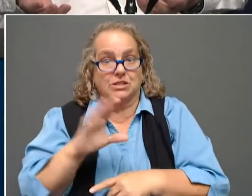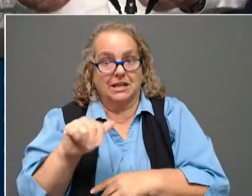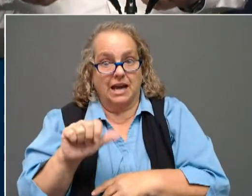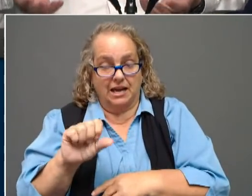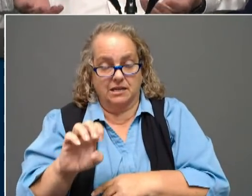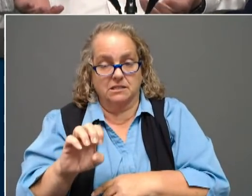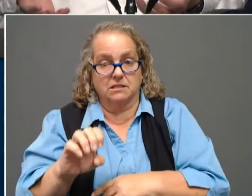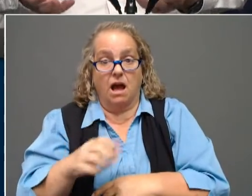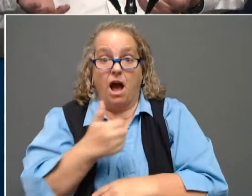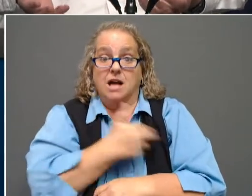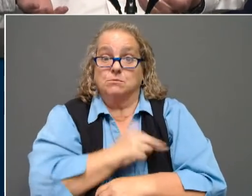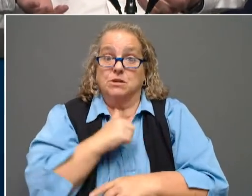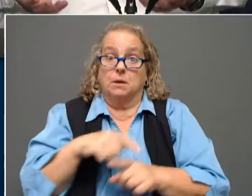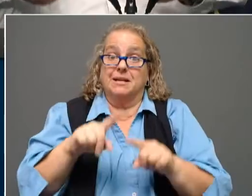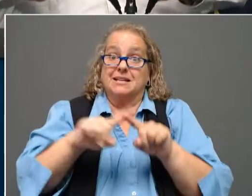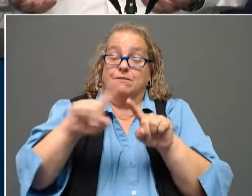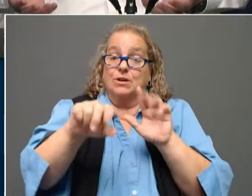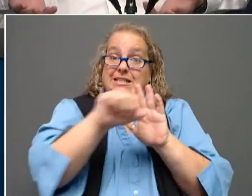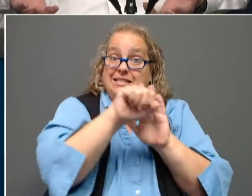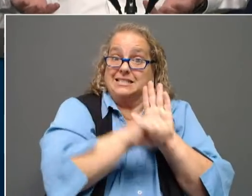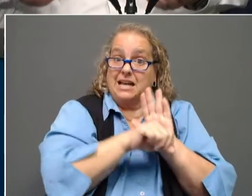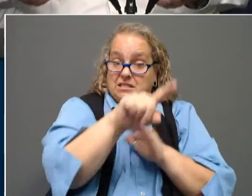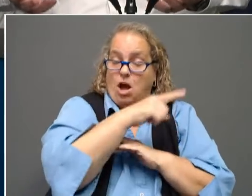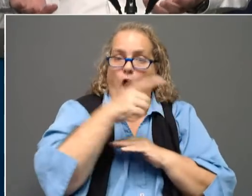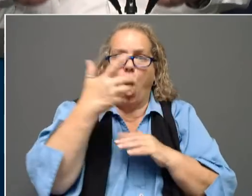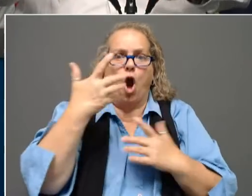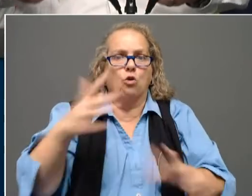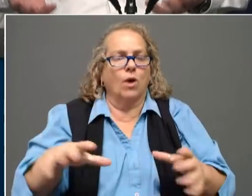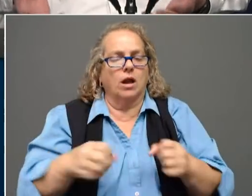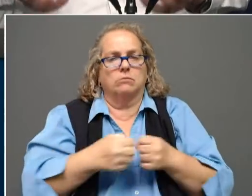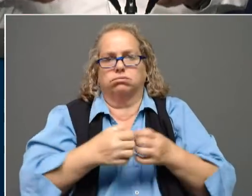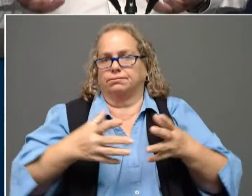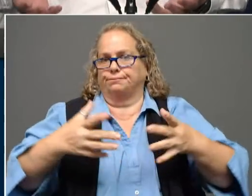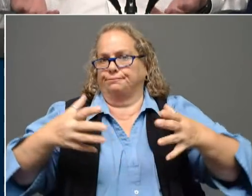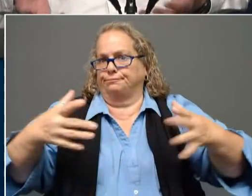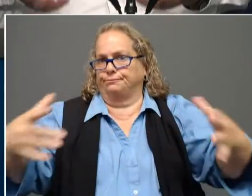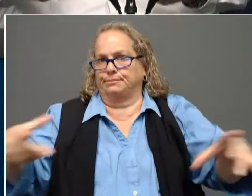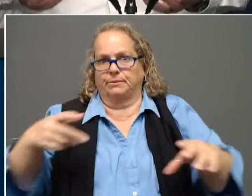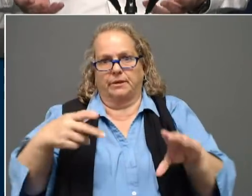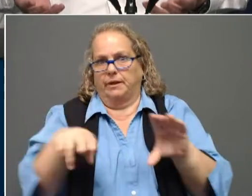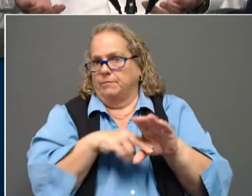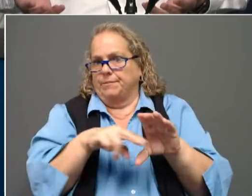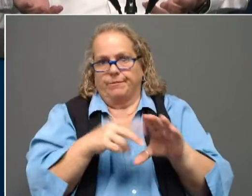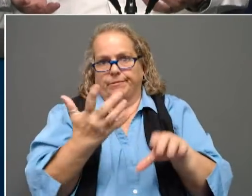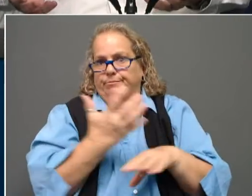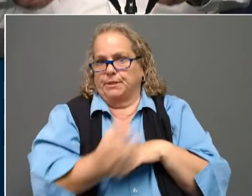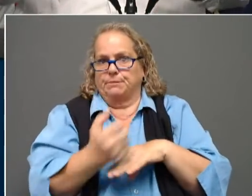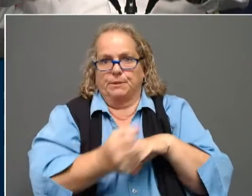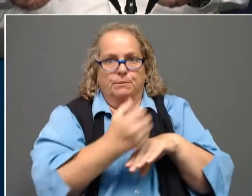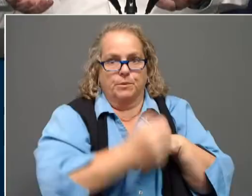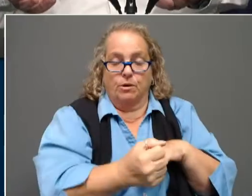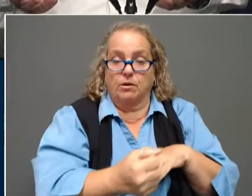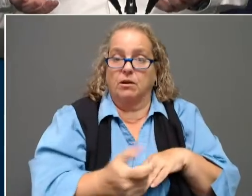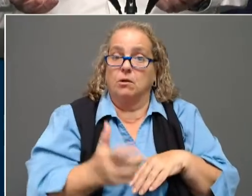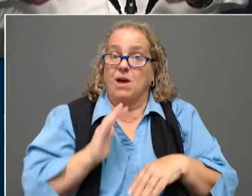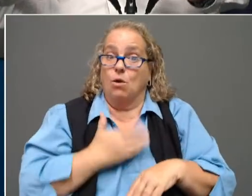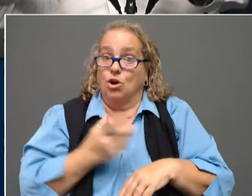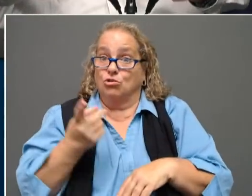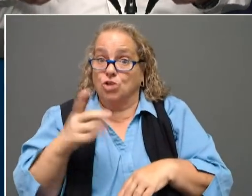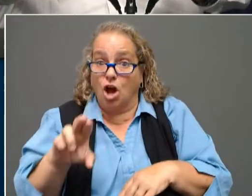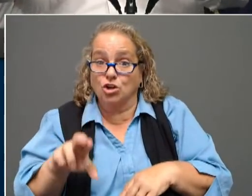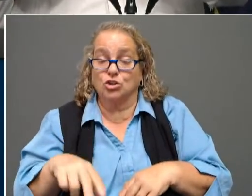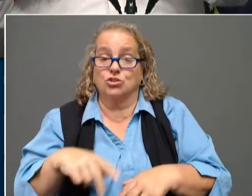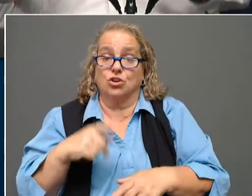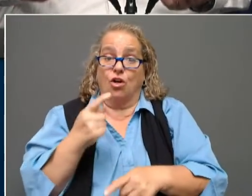at the seams and struggling to keep up. And remember, our poor doctors and nurses and therapists and pharmacists, they're exhausted from this